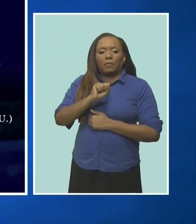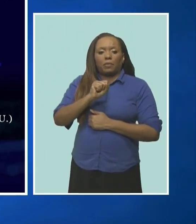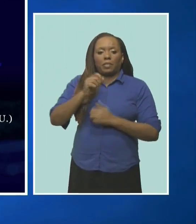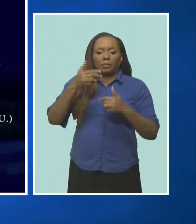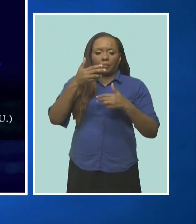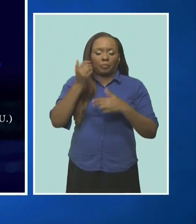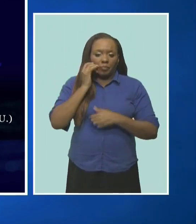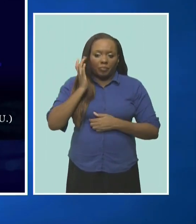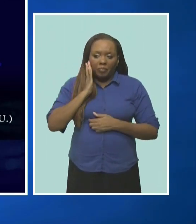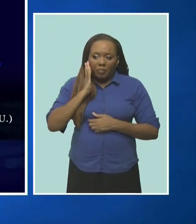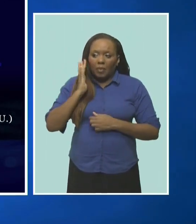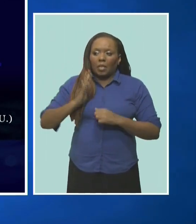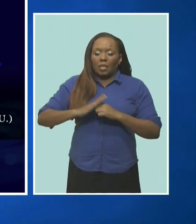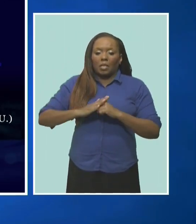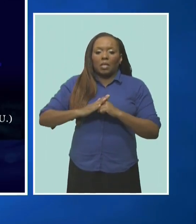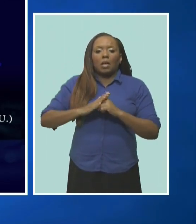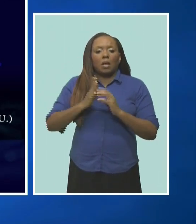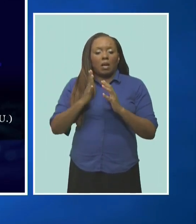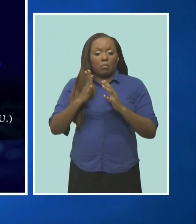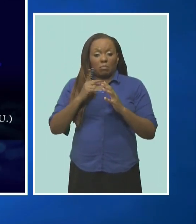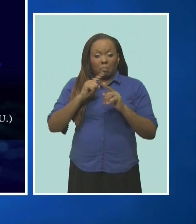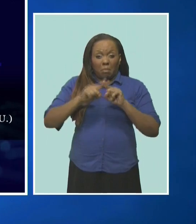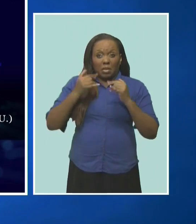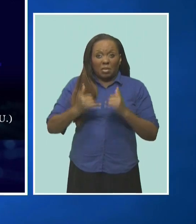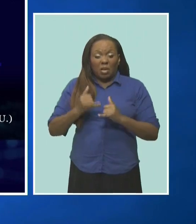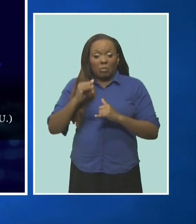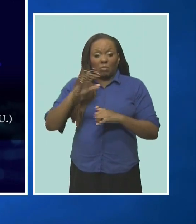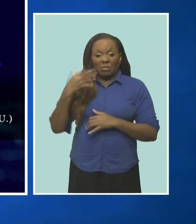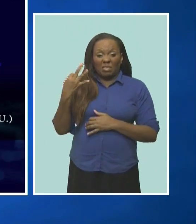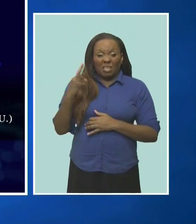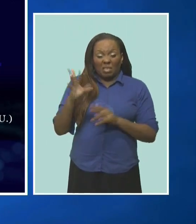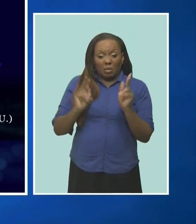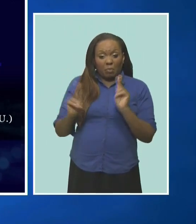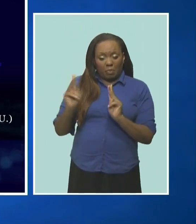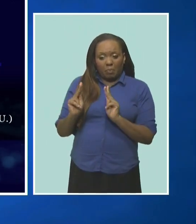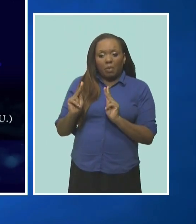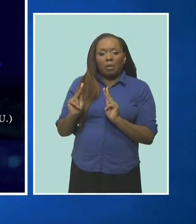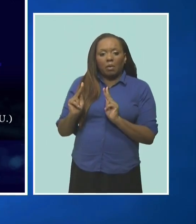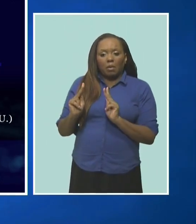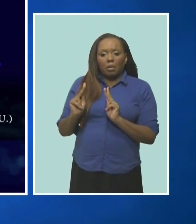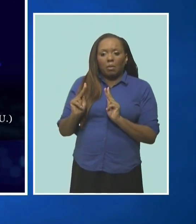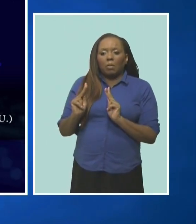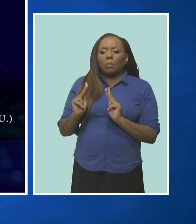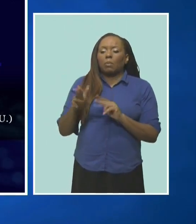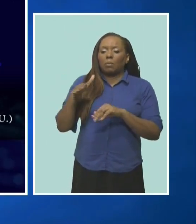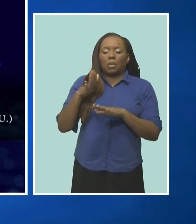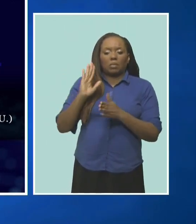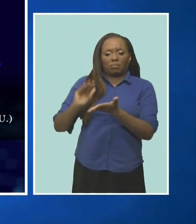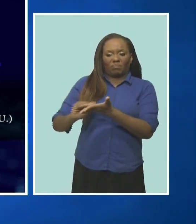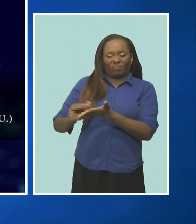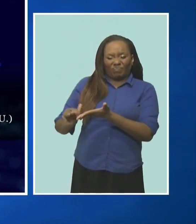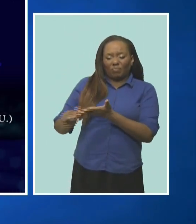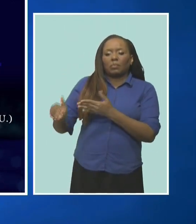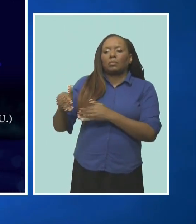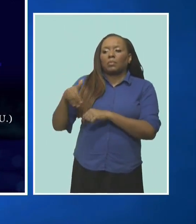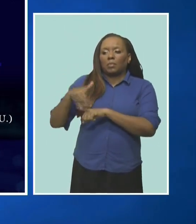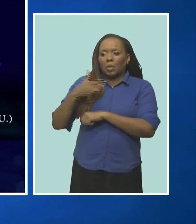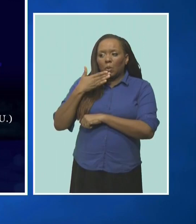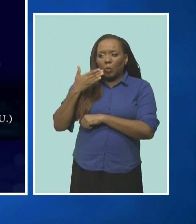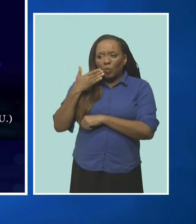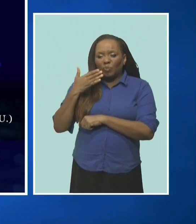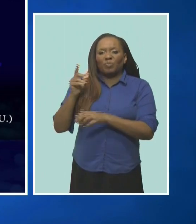of so-called casuals, all 19 of whom were quietly sent home between last